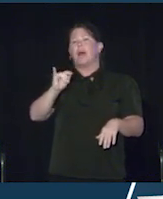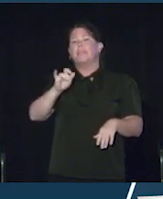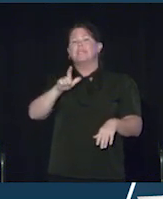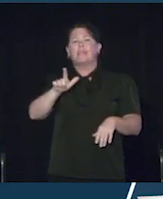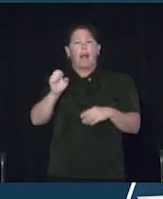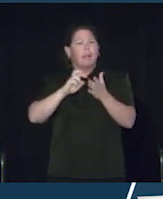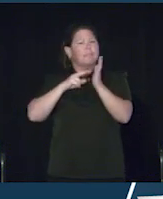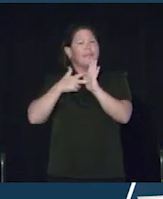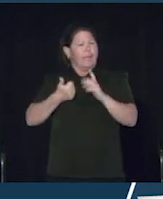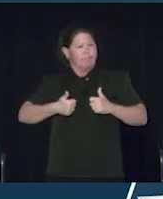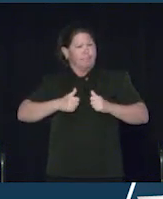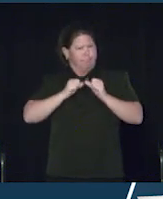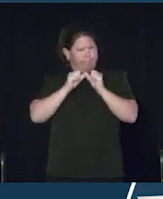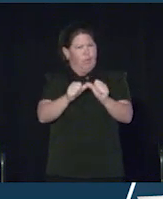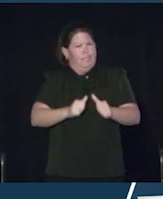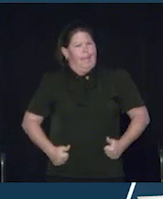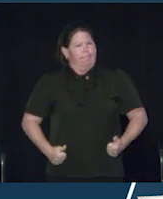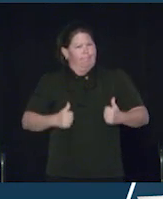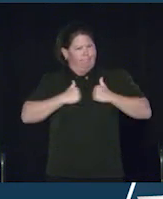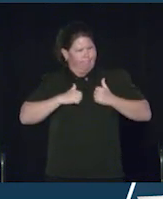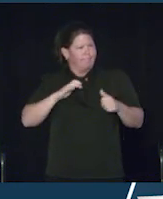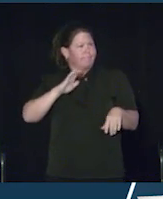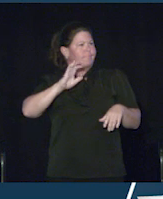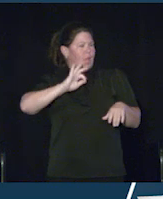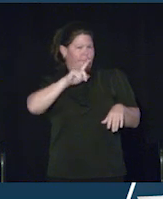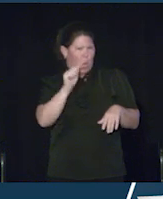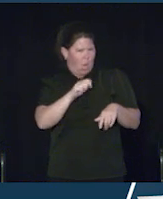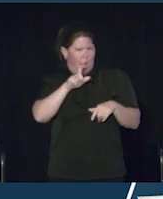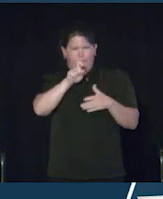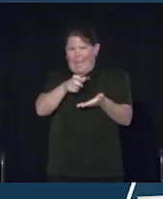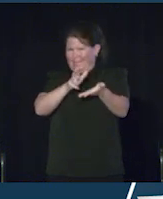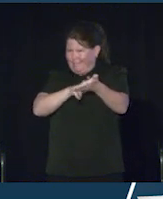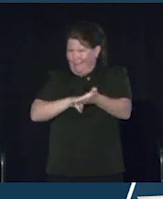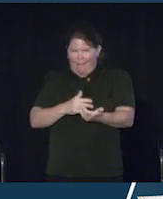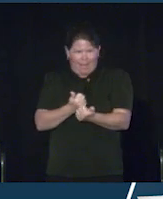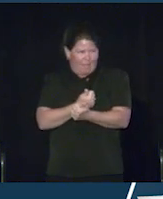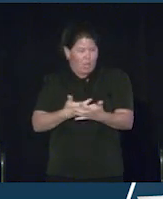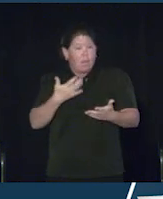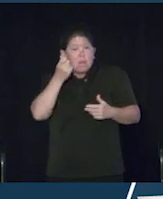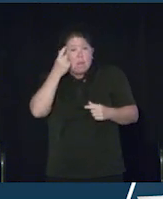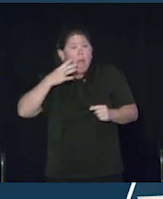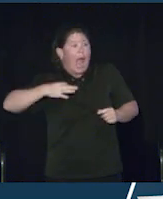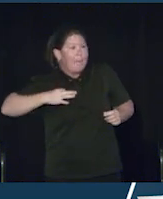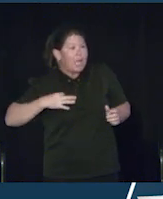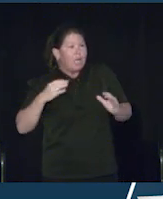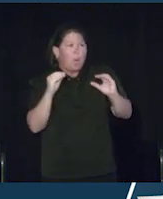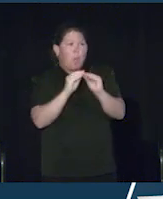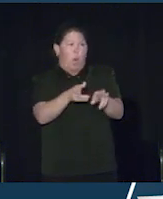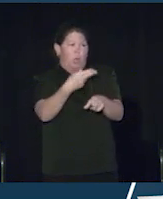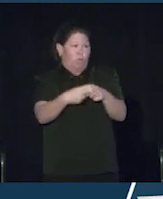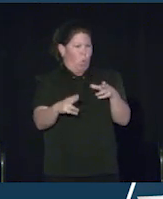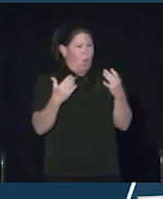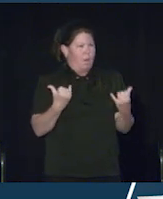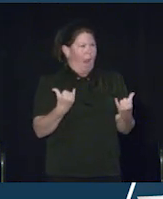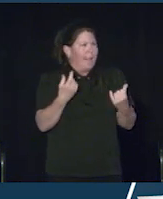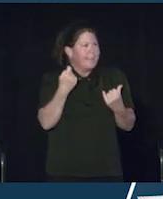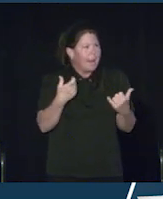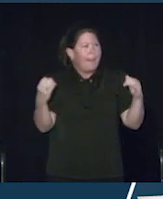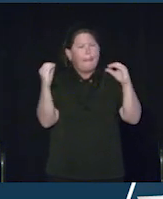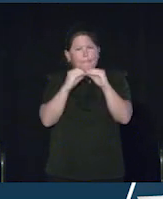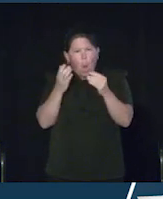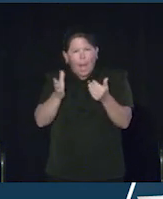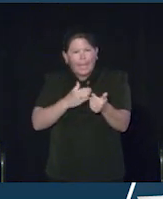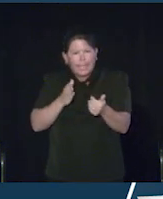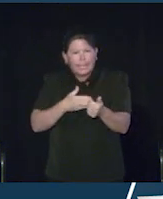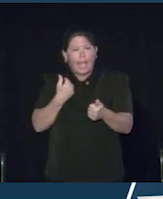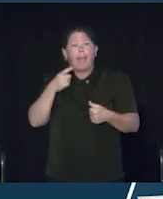and signed. We want all of the information that we're asking for. We shortened the application, so made it a little bit easier. And then again, it must be signed